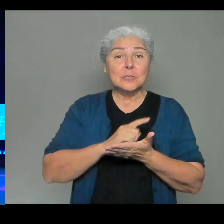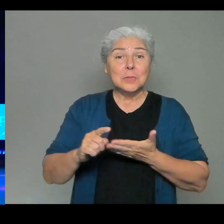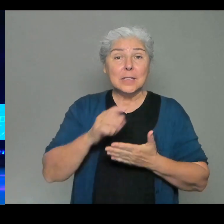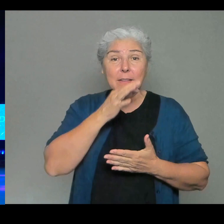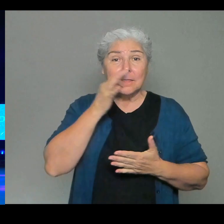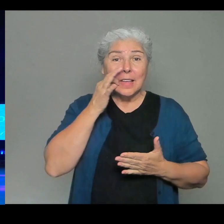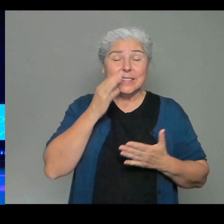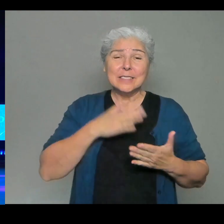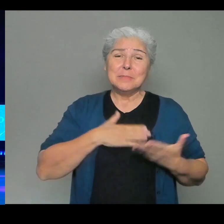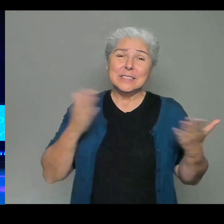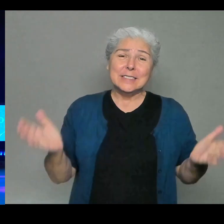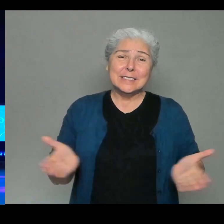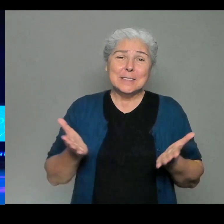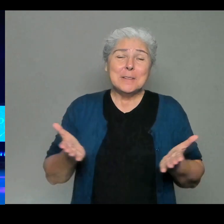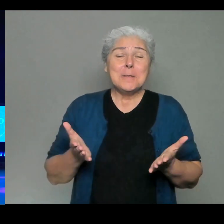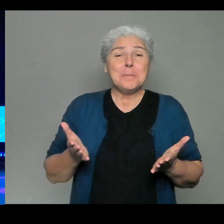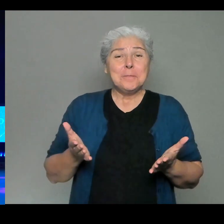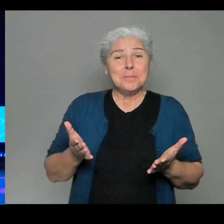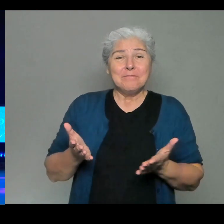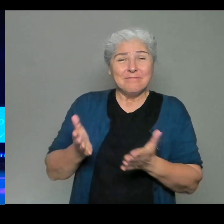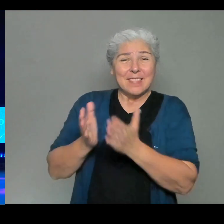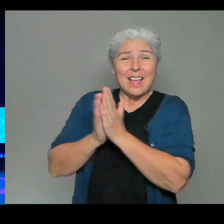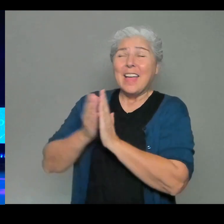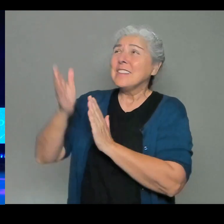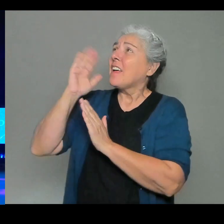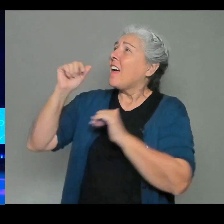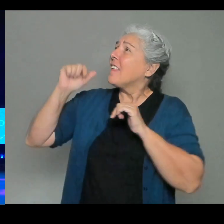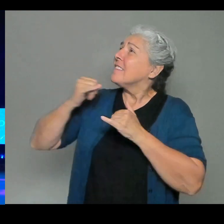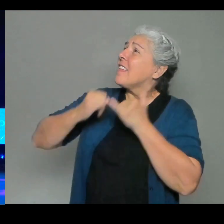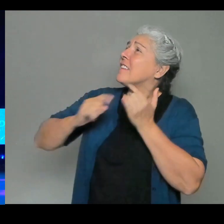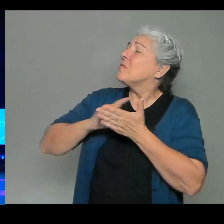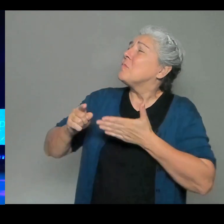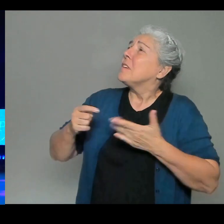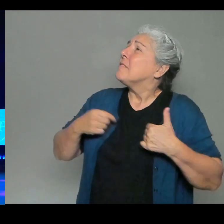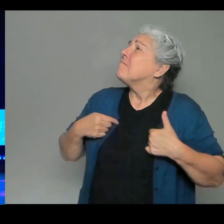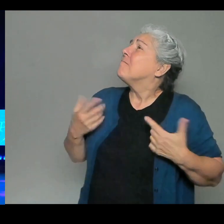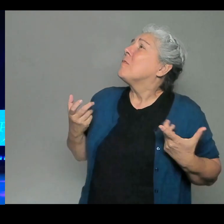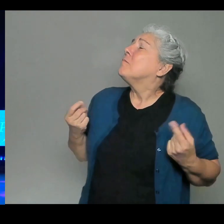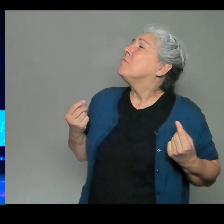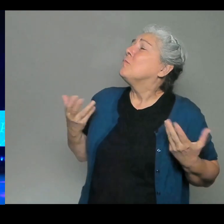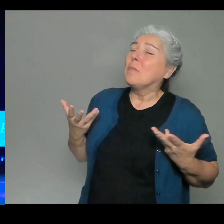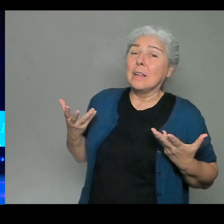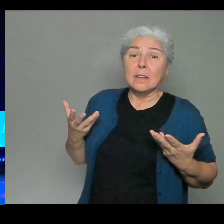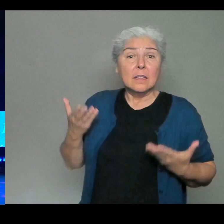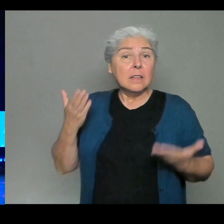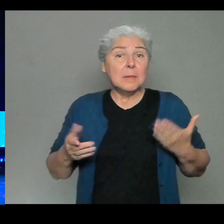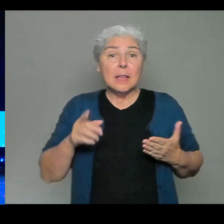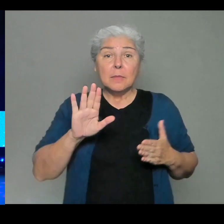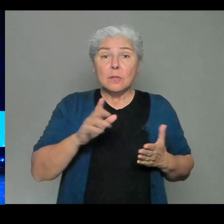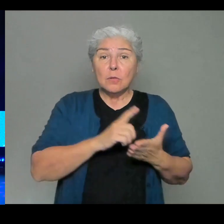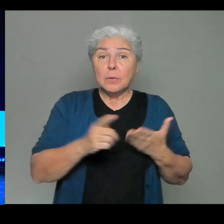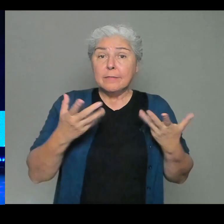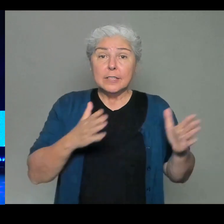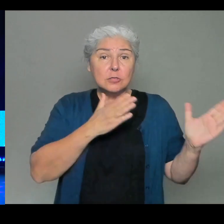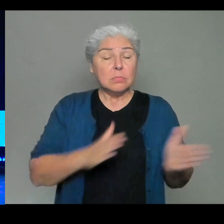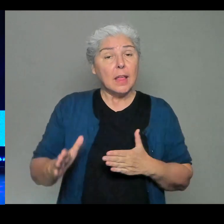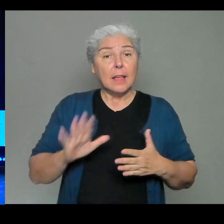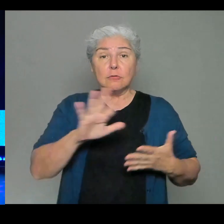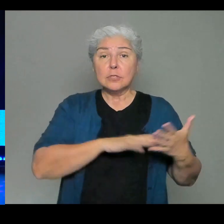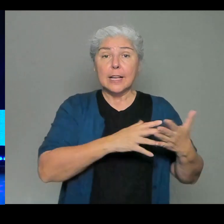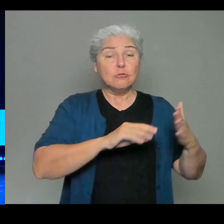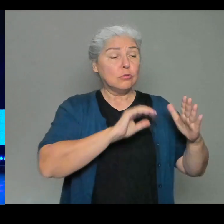encourage you, take a moment today and ask God what he wants you to do the last week. Because you might have already pre-planned